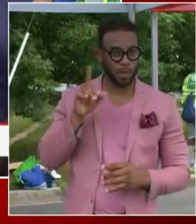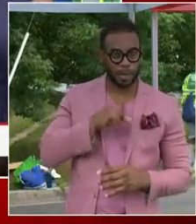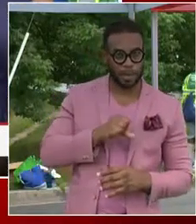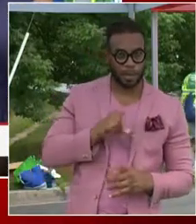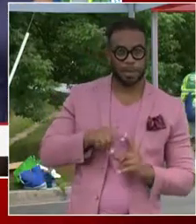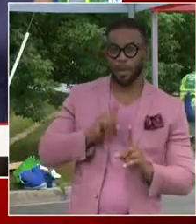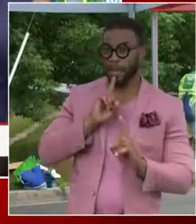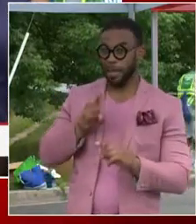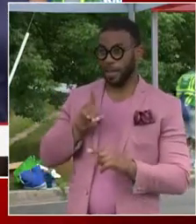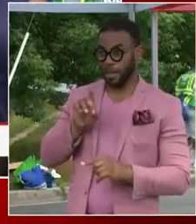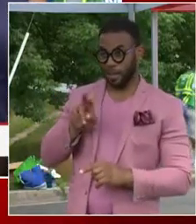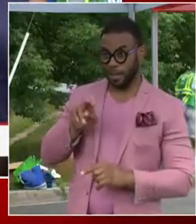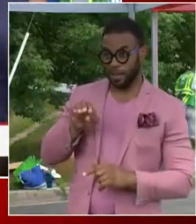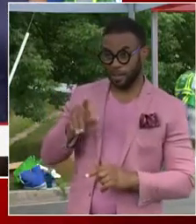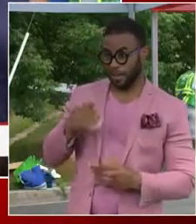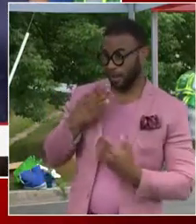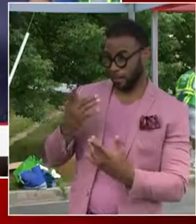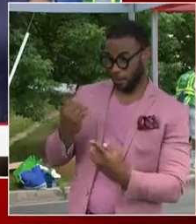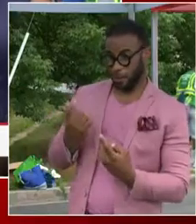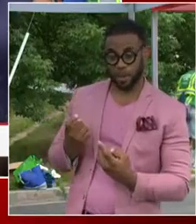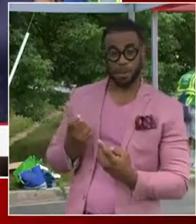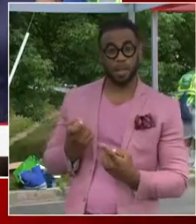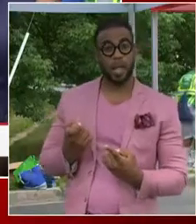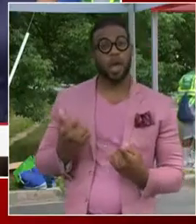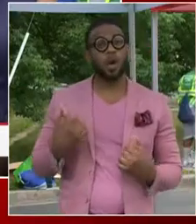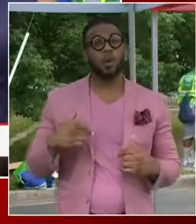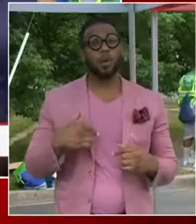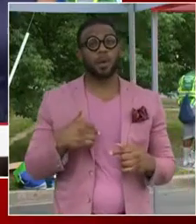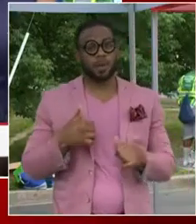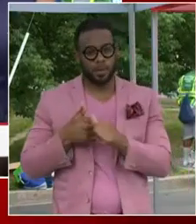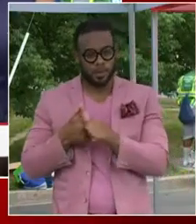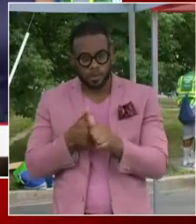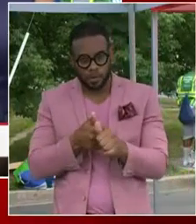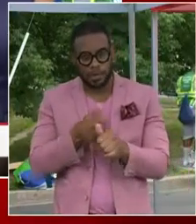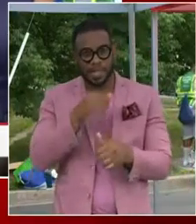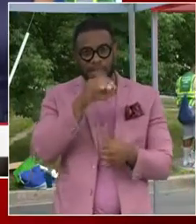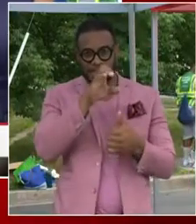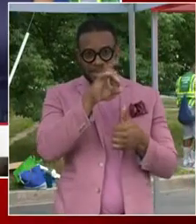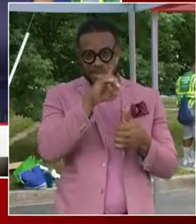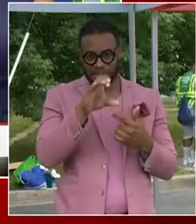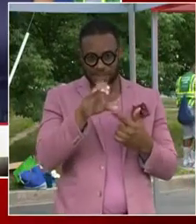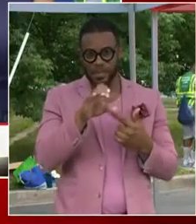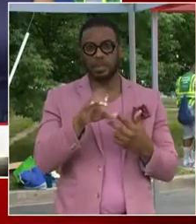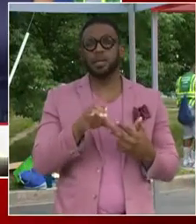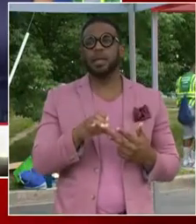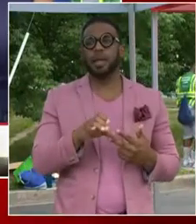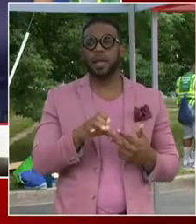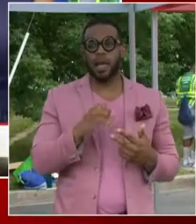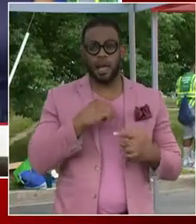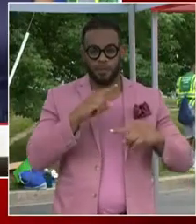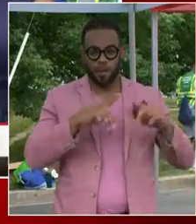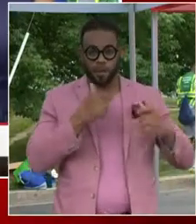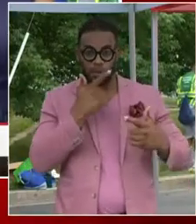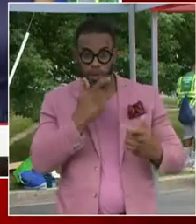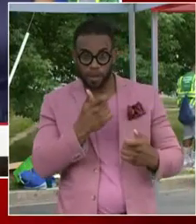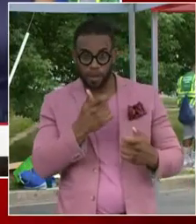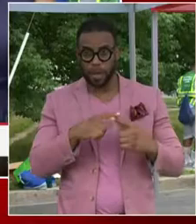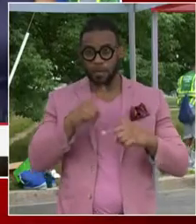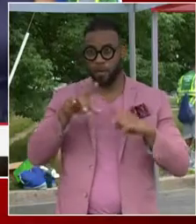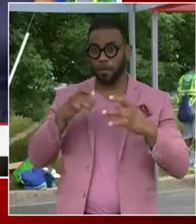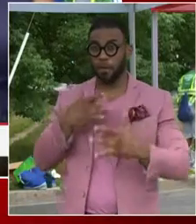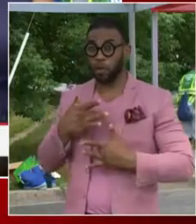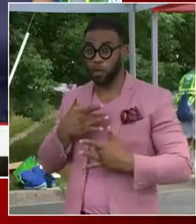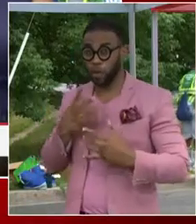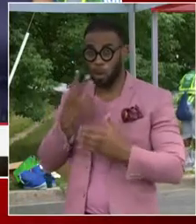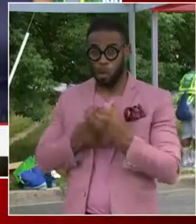It does. Yeah, thank you so much for that question. So we have tracking. The CDC has what they call variants of interest and variants of